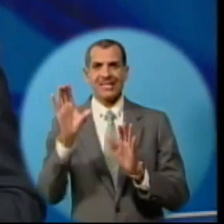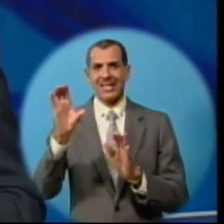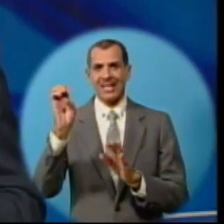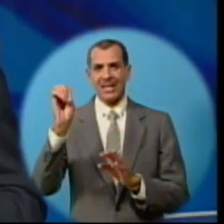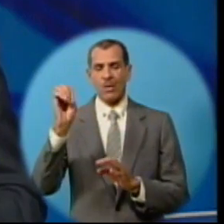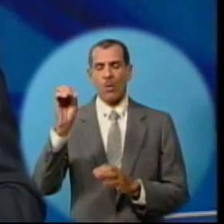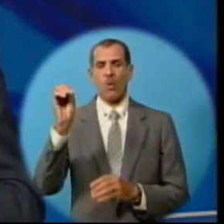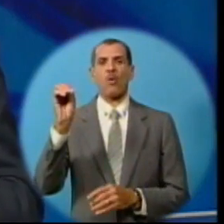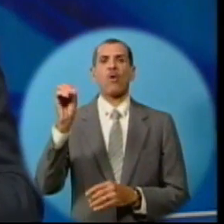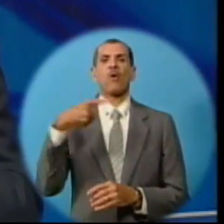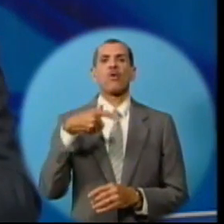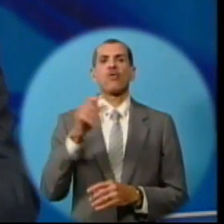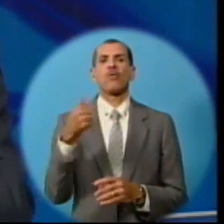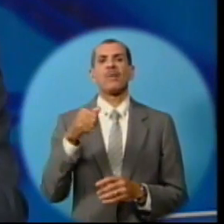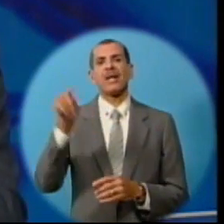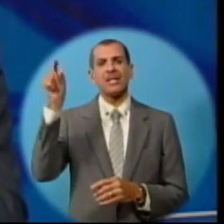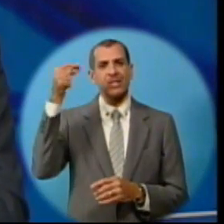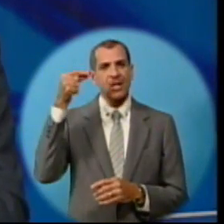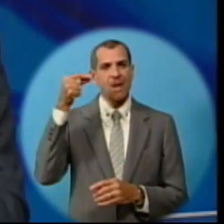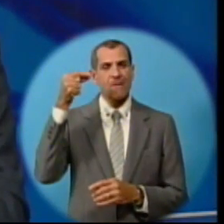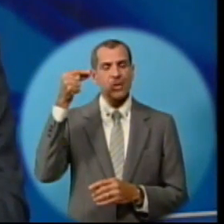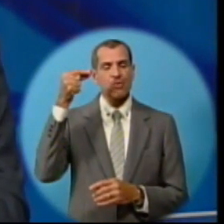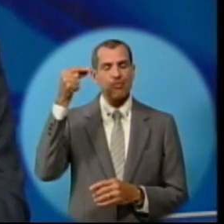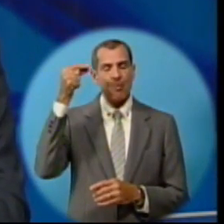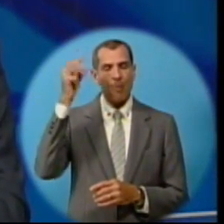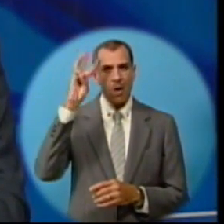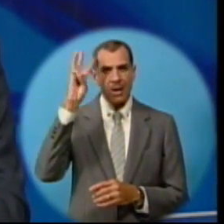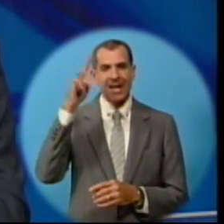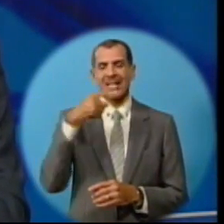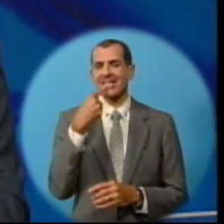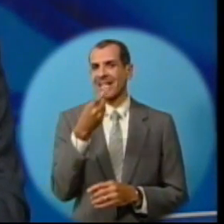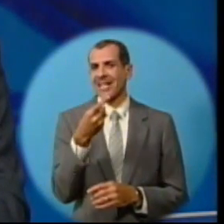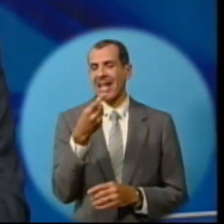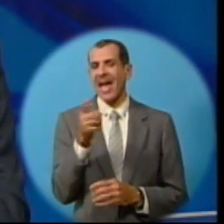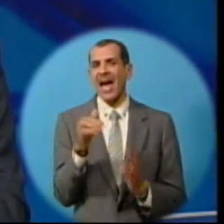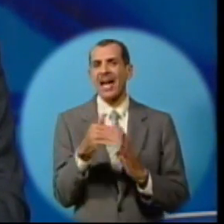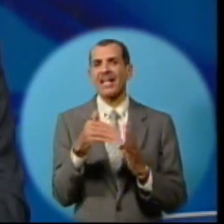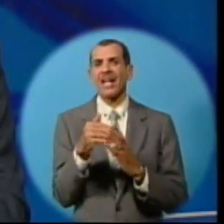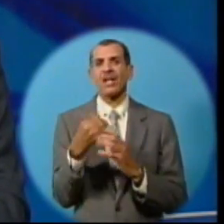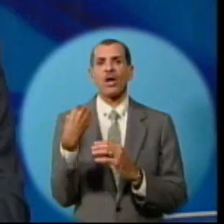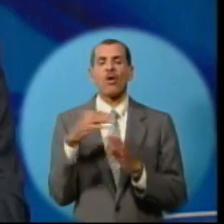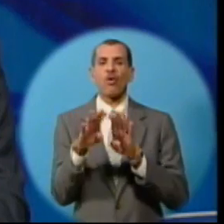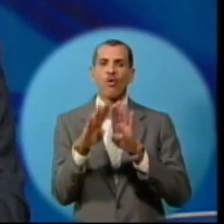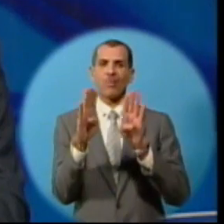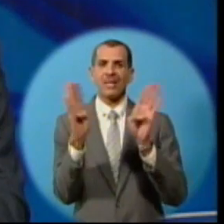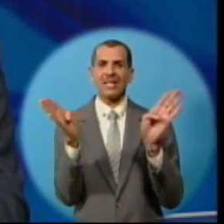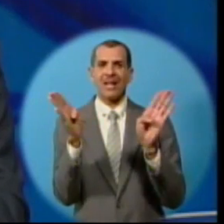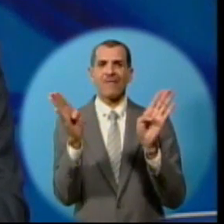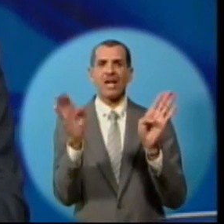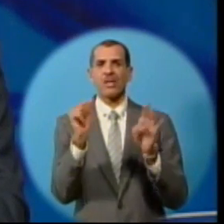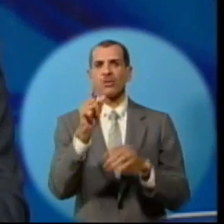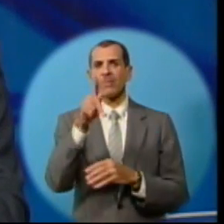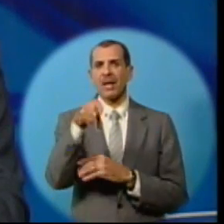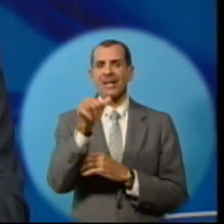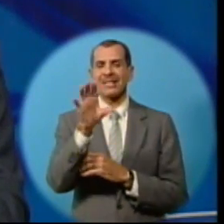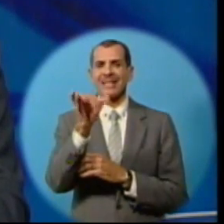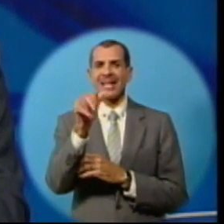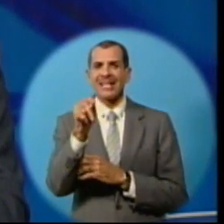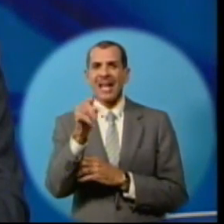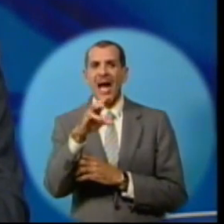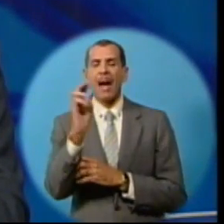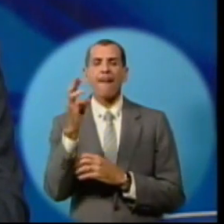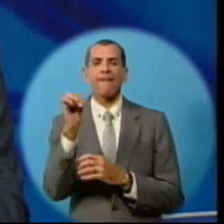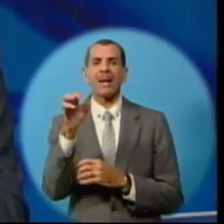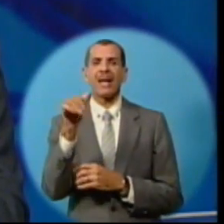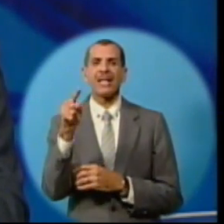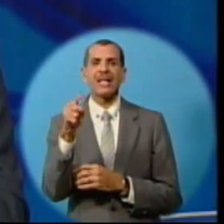of the Neiland Massey Group, Gervais Warner. Mr. Warner made the comment at the official opening of the Supercentre and Manning's Superstore